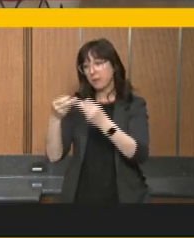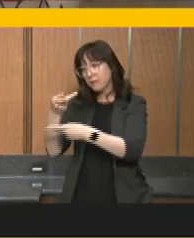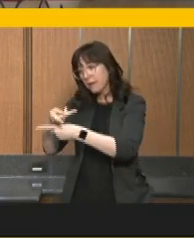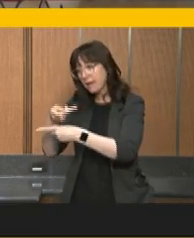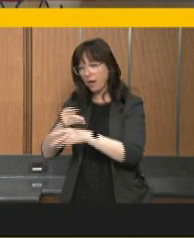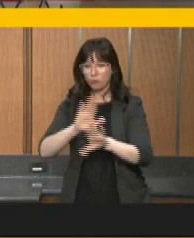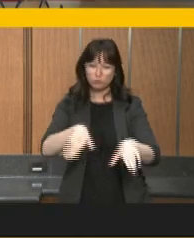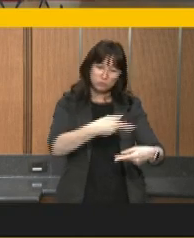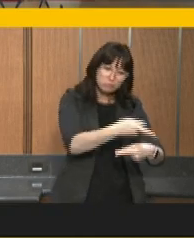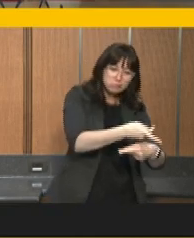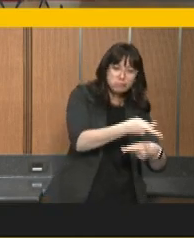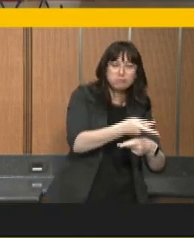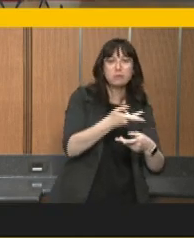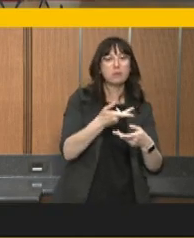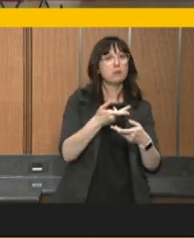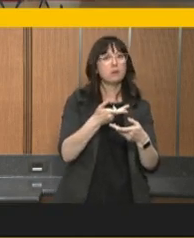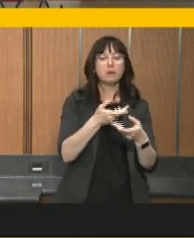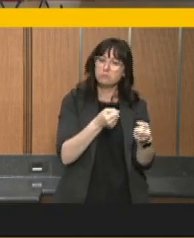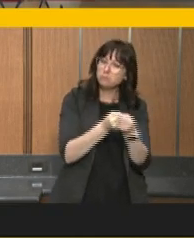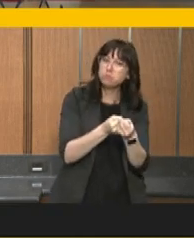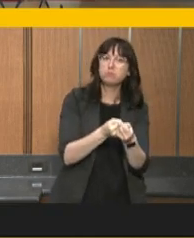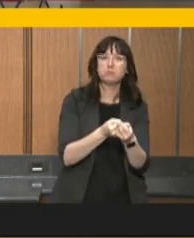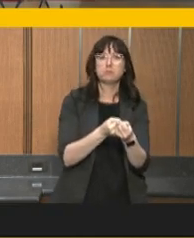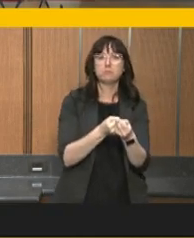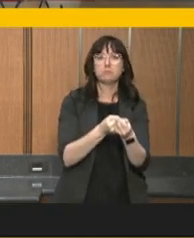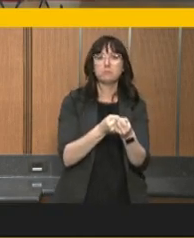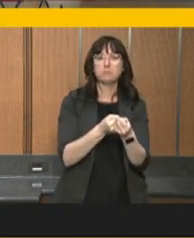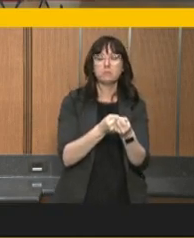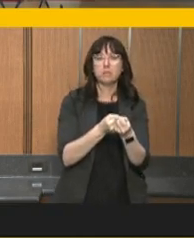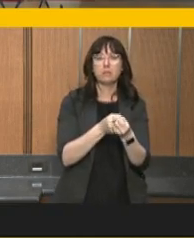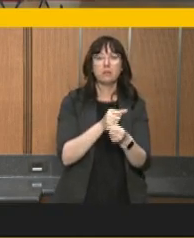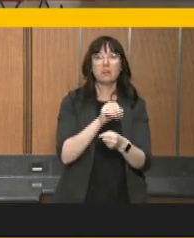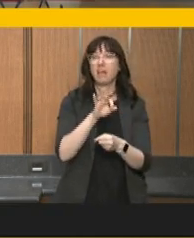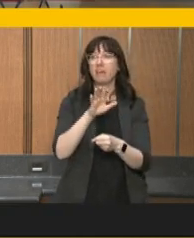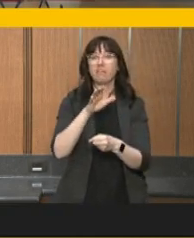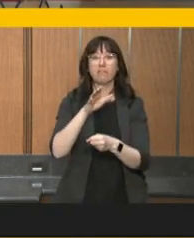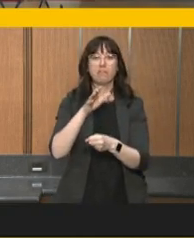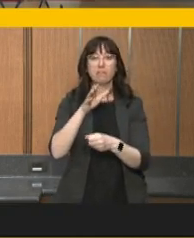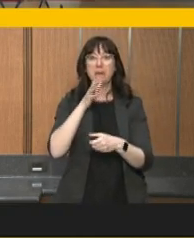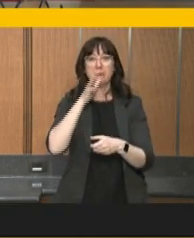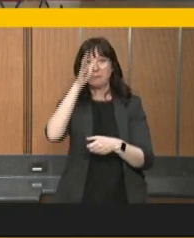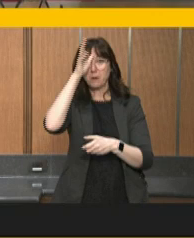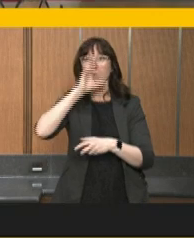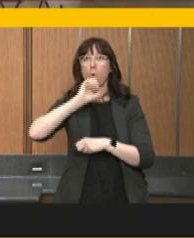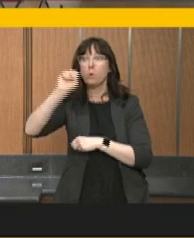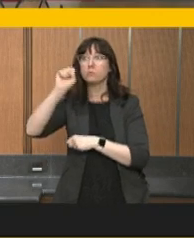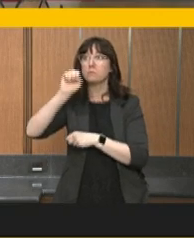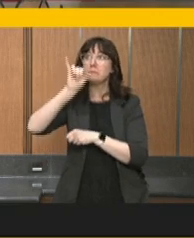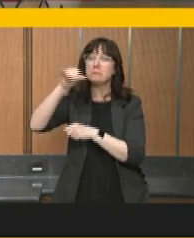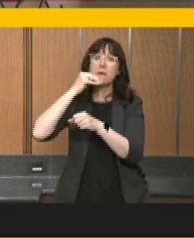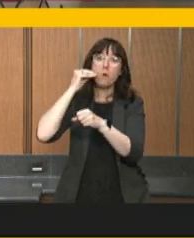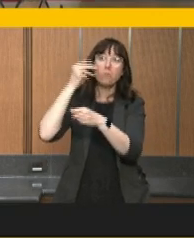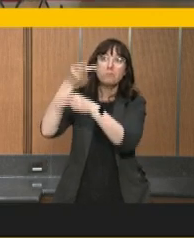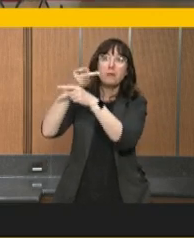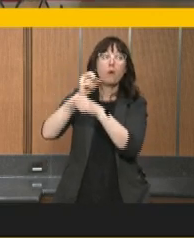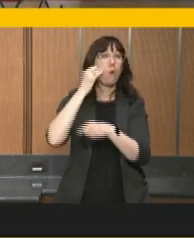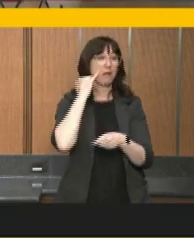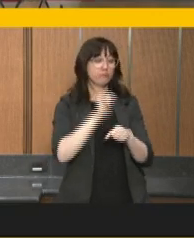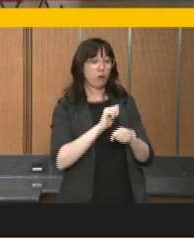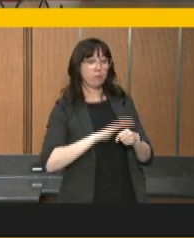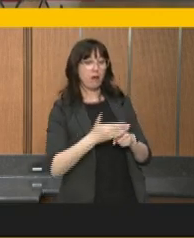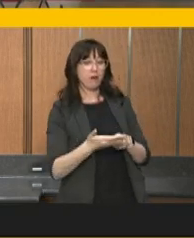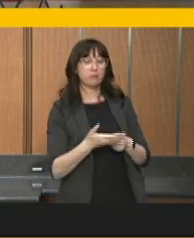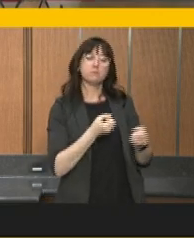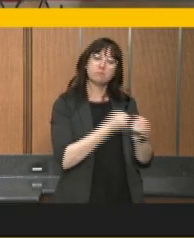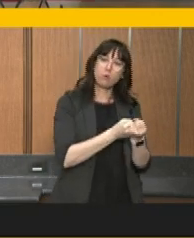children, who aren't going to school, whether it be to take care of elderly parents, or because they have lost their jobs. All these